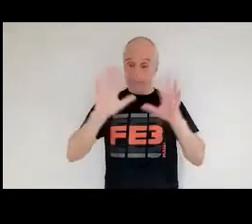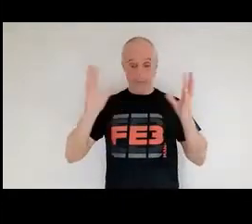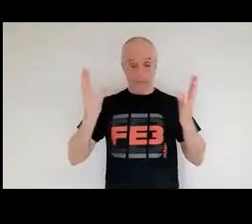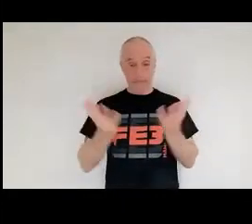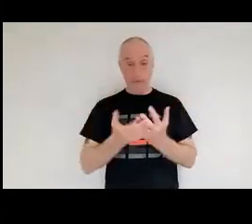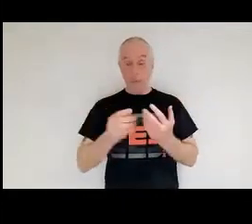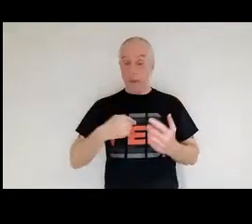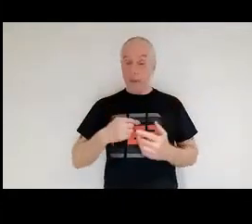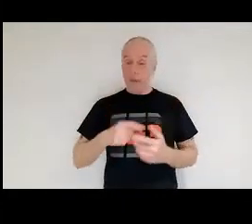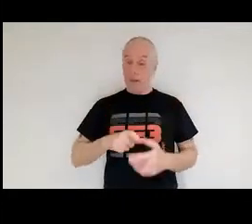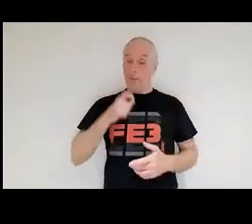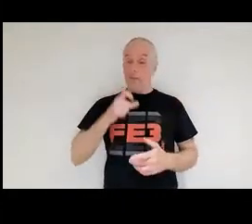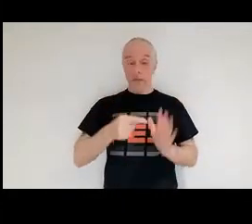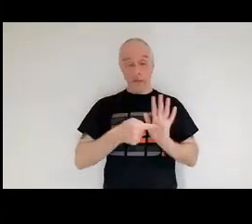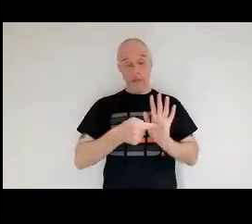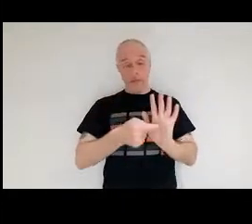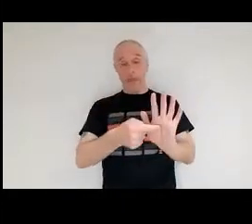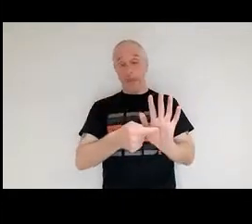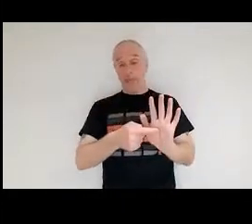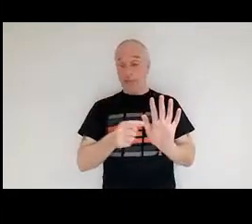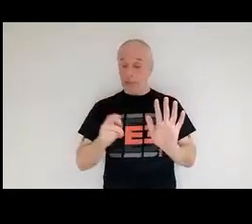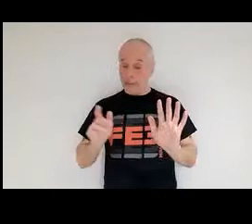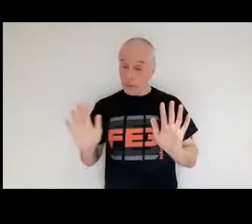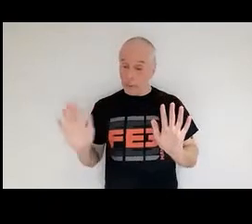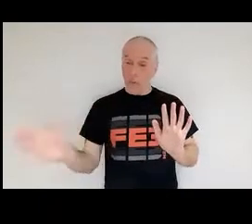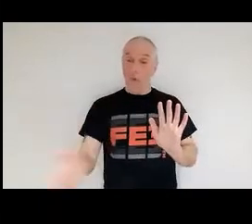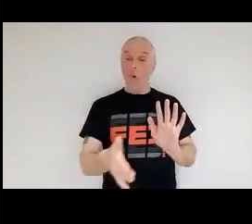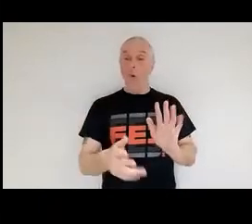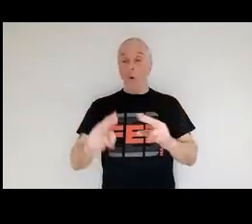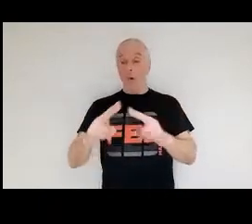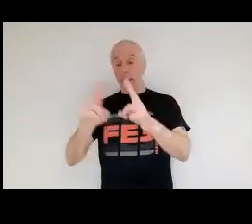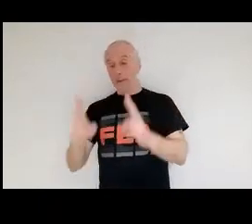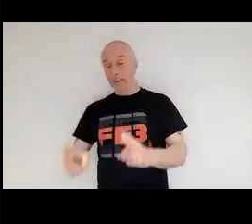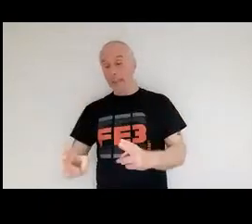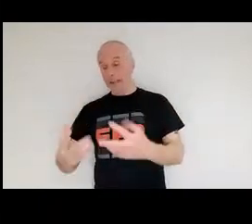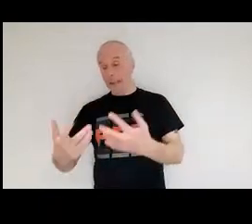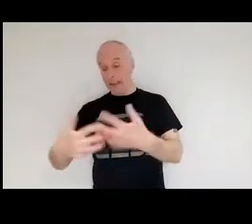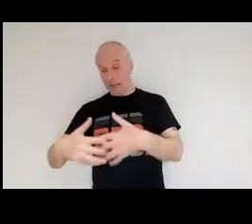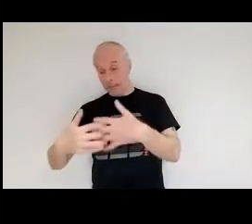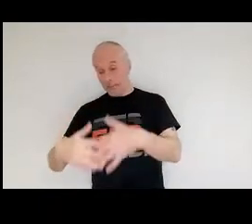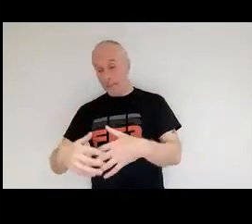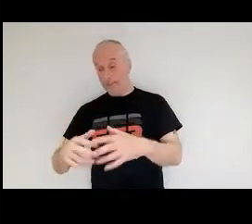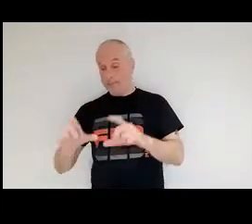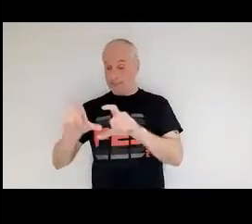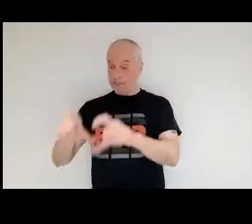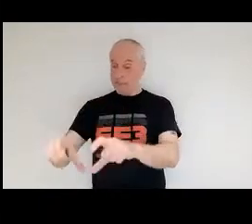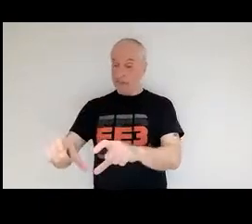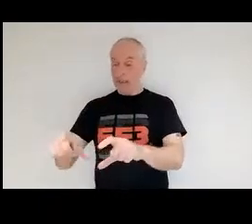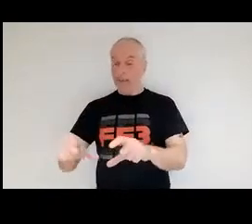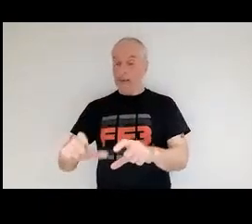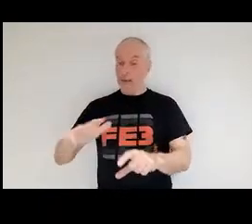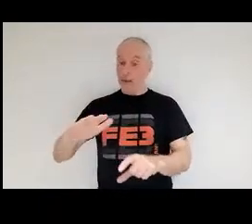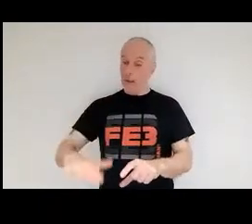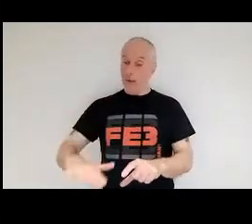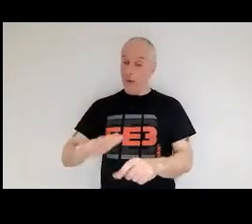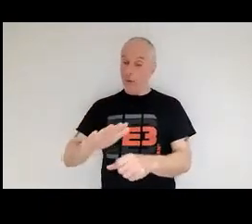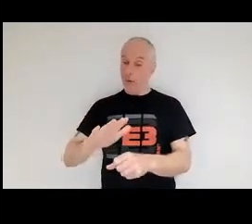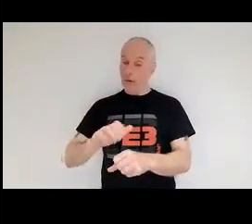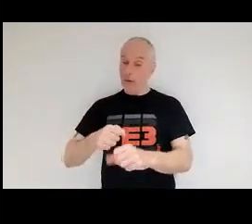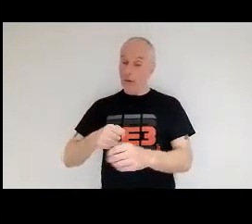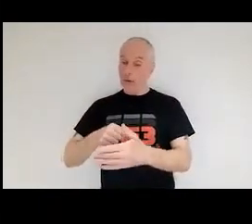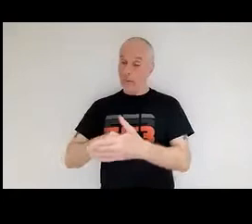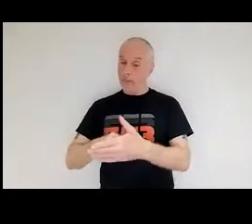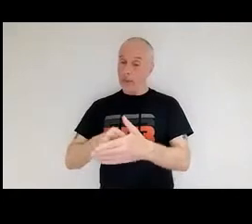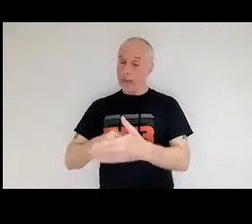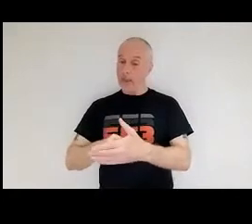case that for all domestic installations and low pressure systems, that a blend is actually a